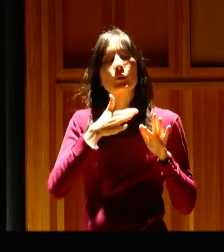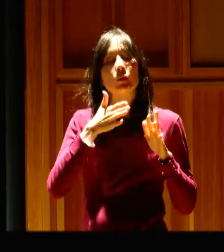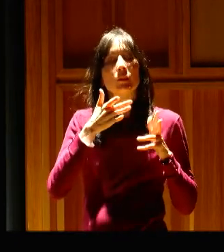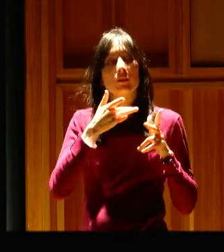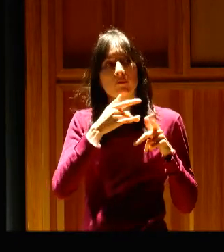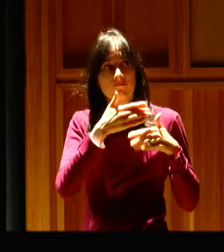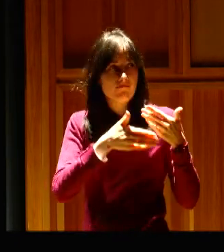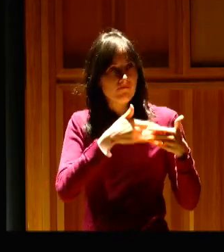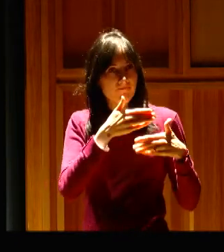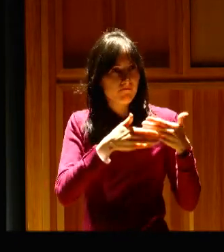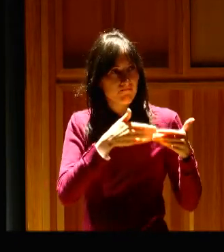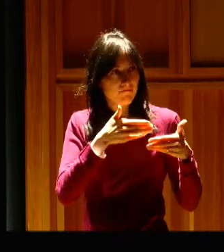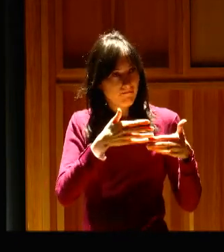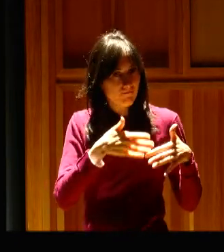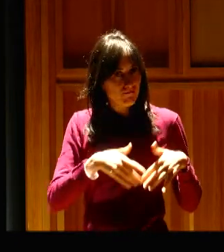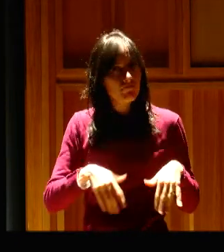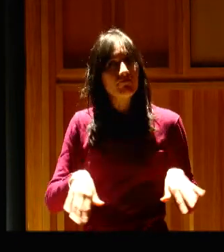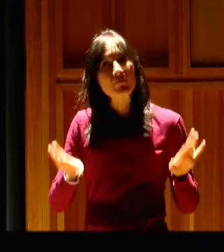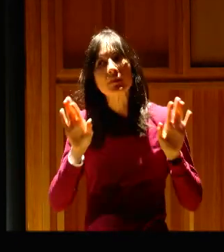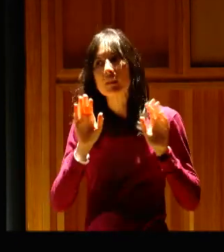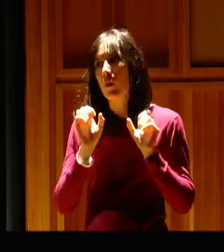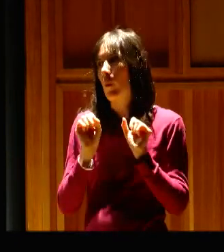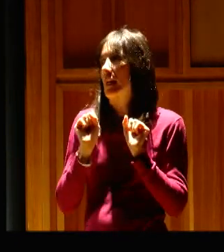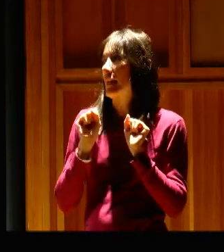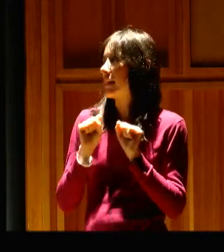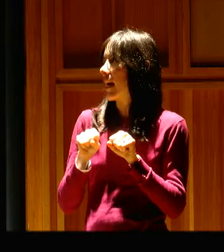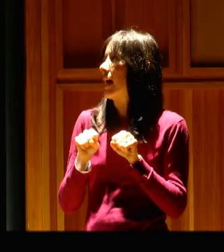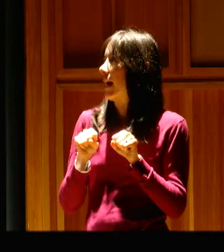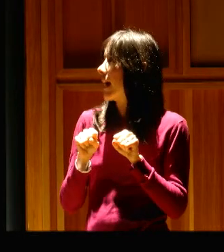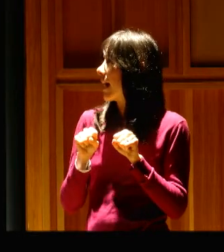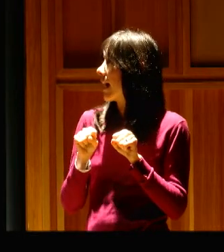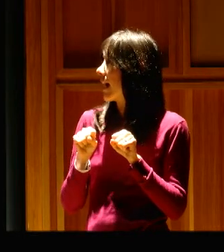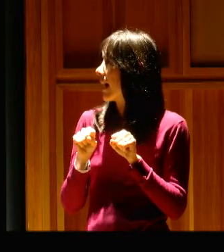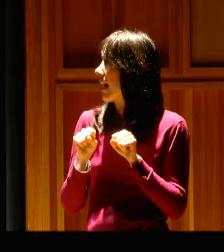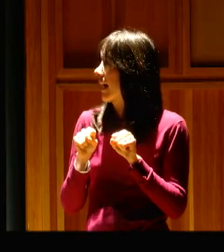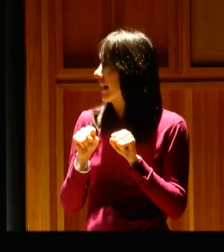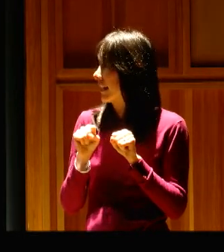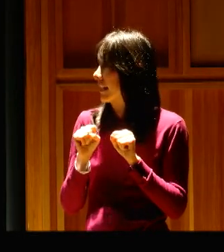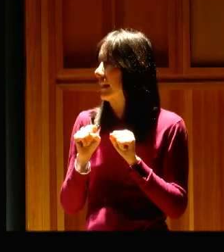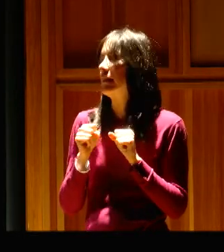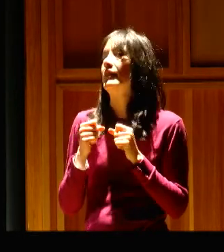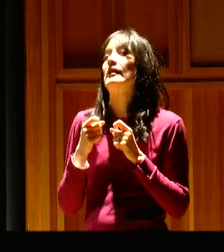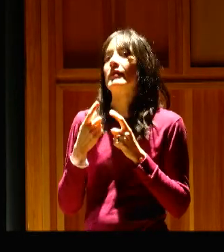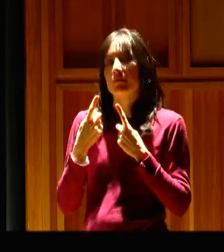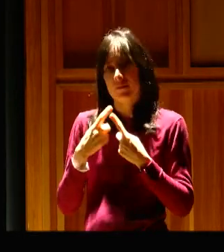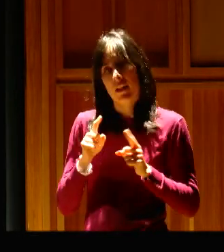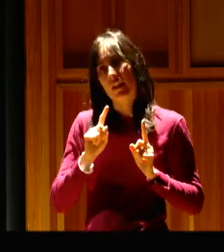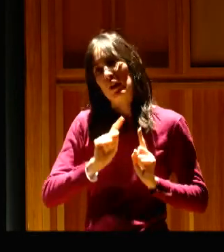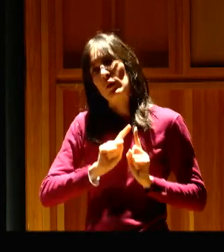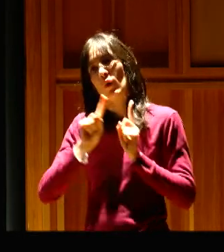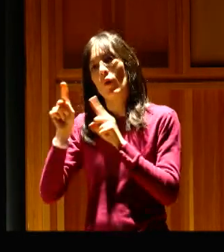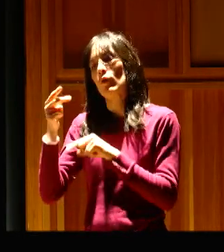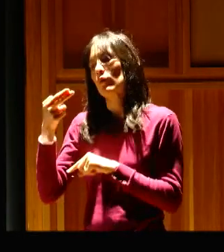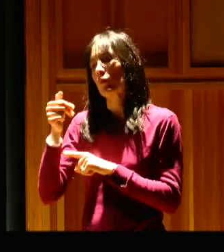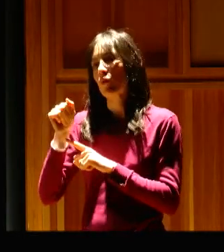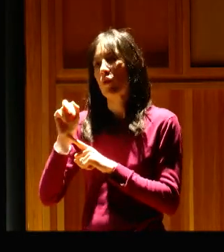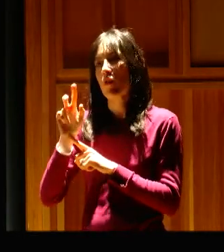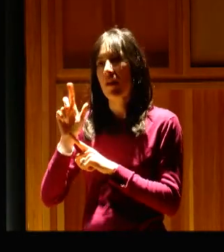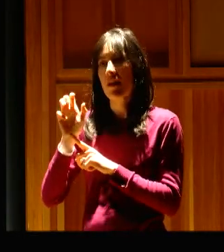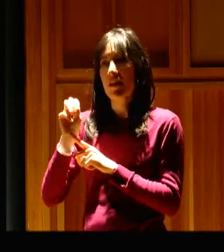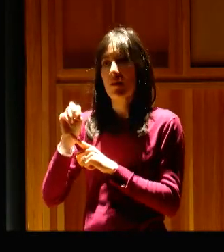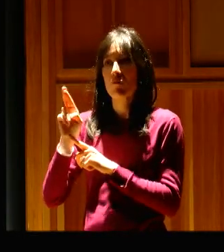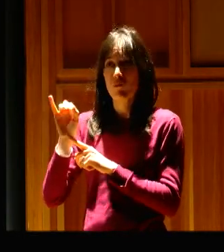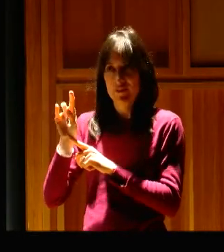And finally, we would get to fulfill that early morning promise of a trip over the Harlem River to the Metropolitan Museum of